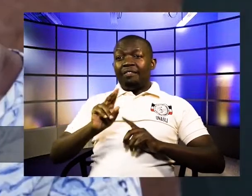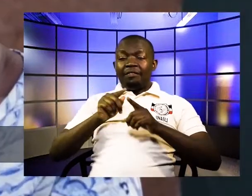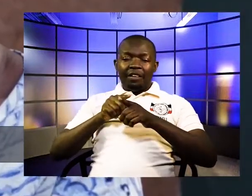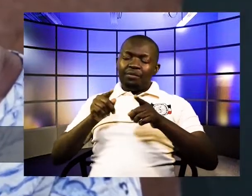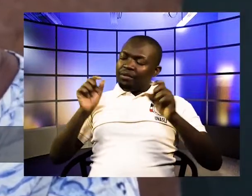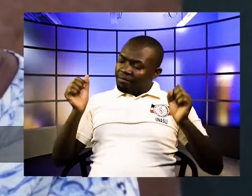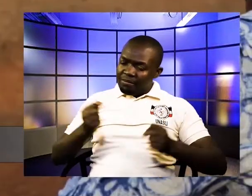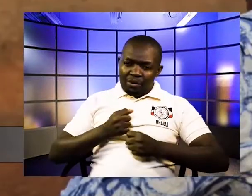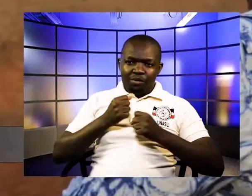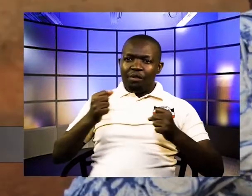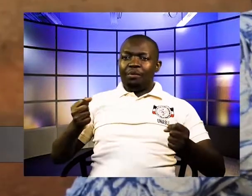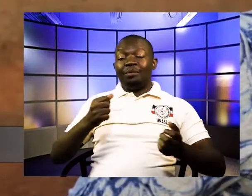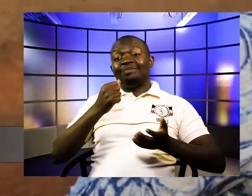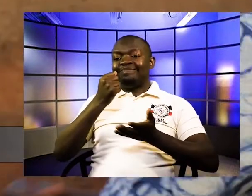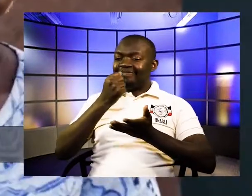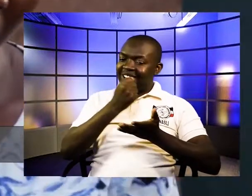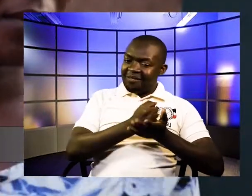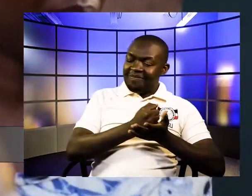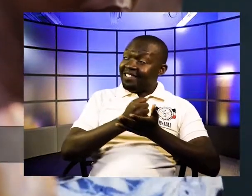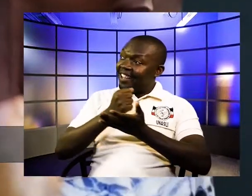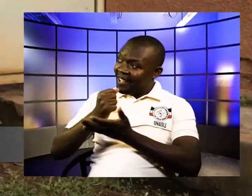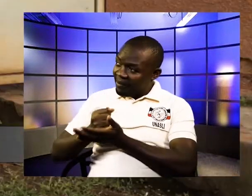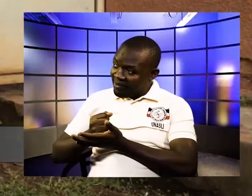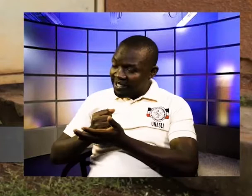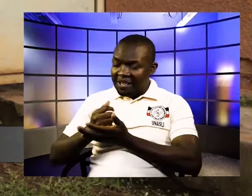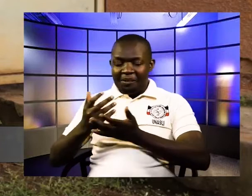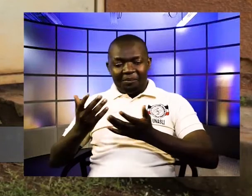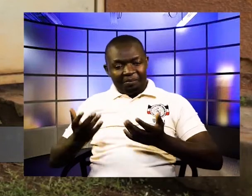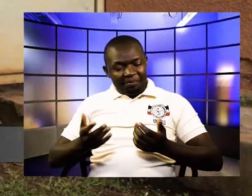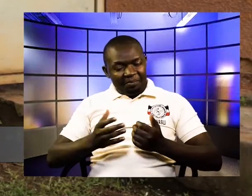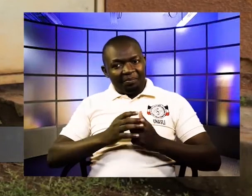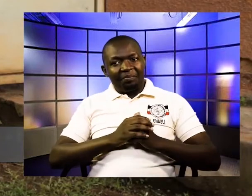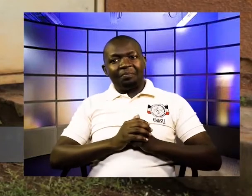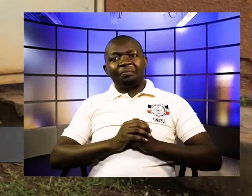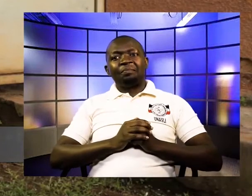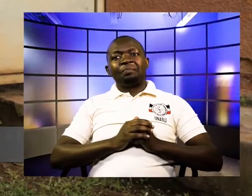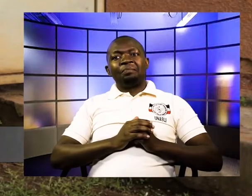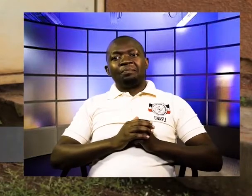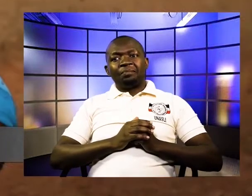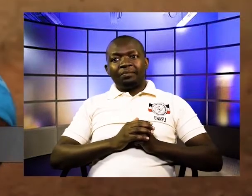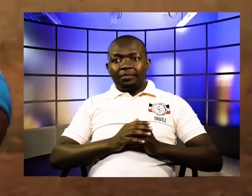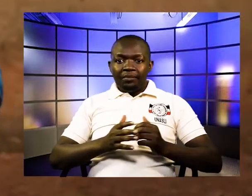n'omukisa. Amina. Amina. Amina.